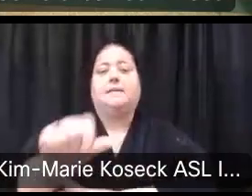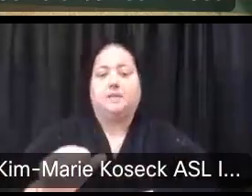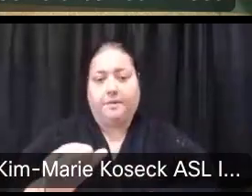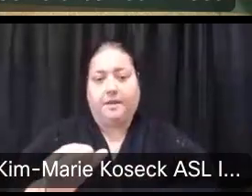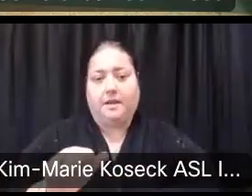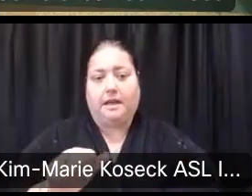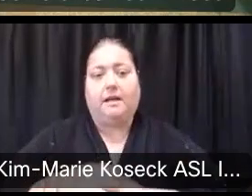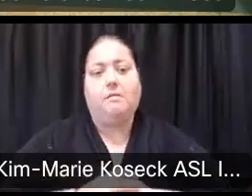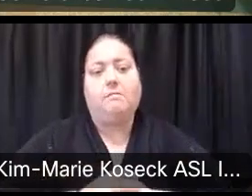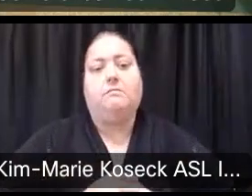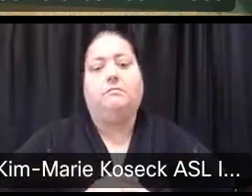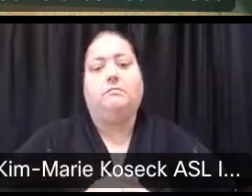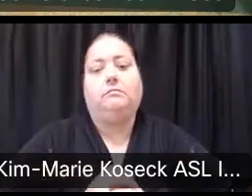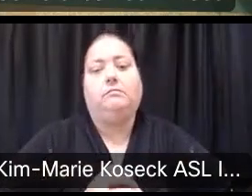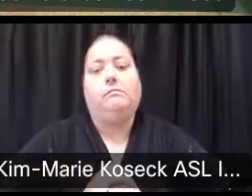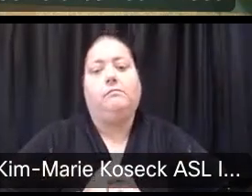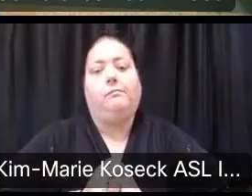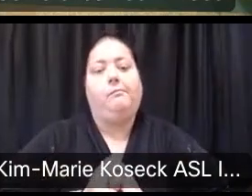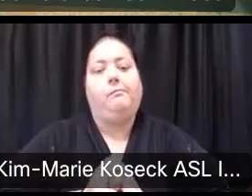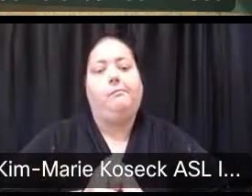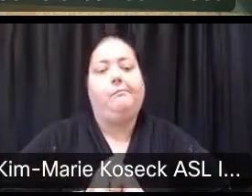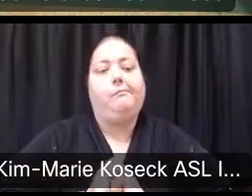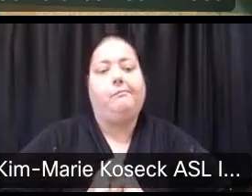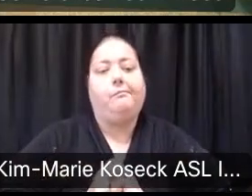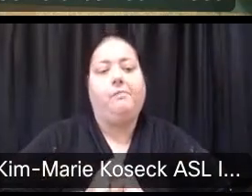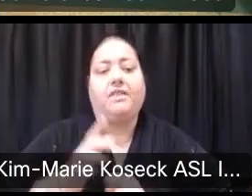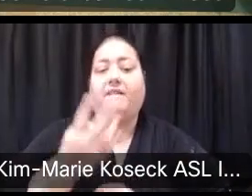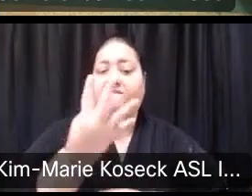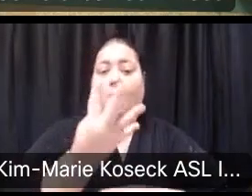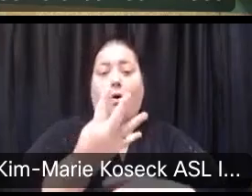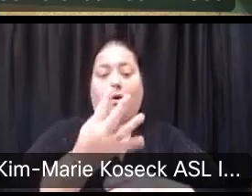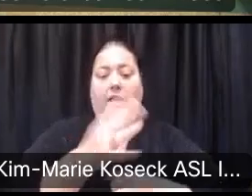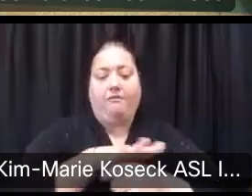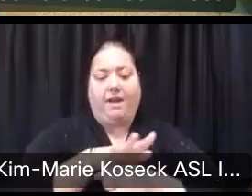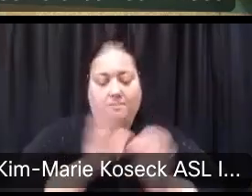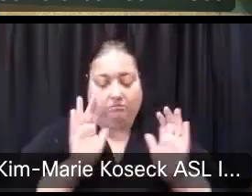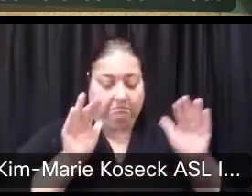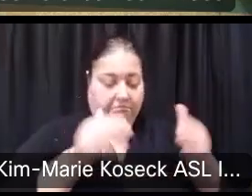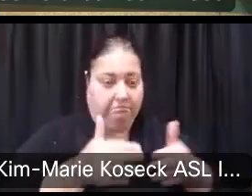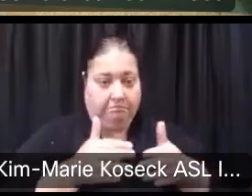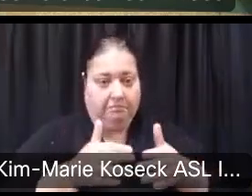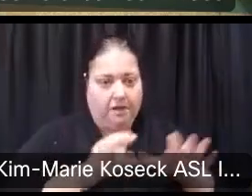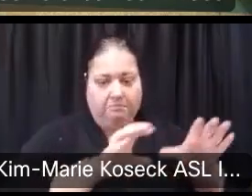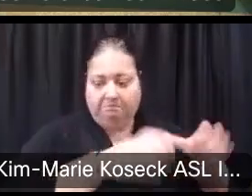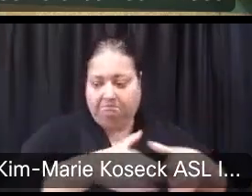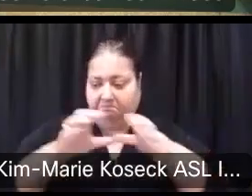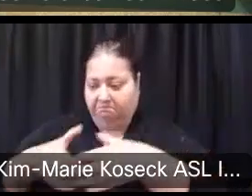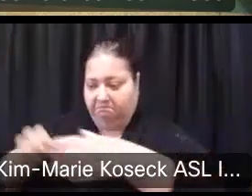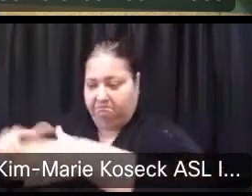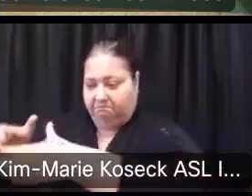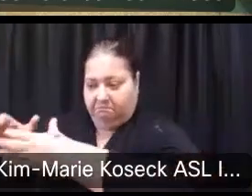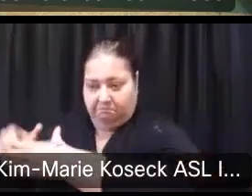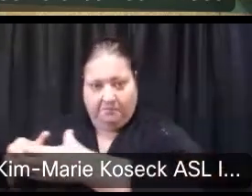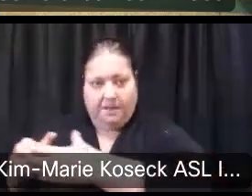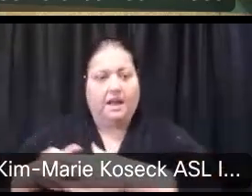and conditions. So the four focused areas that we're doing this with are